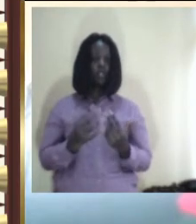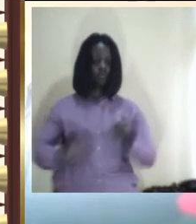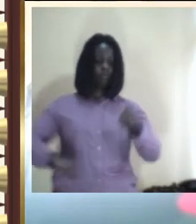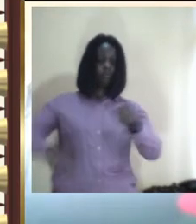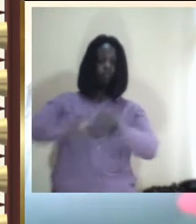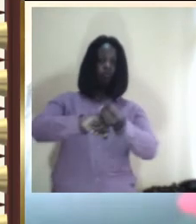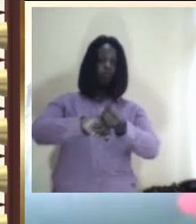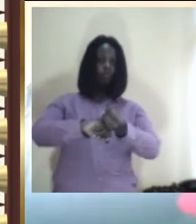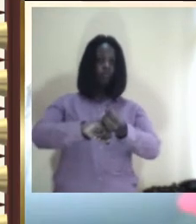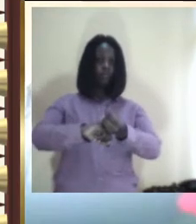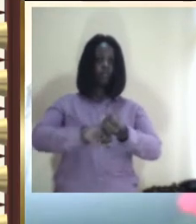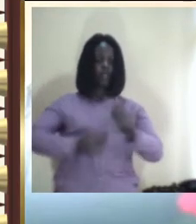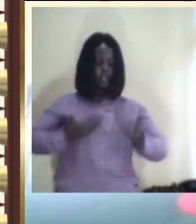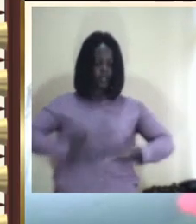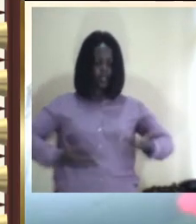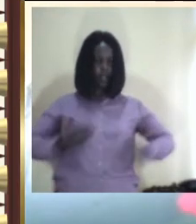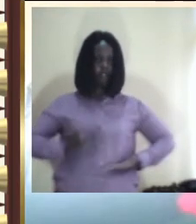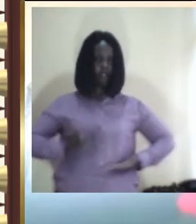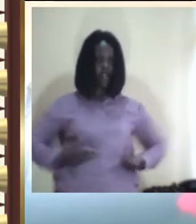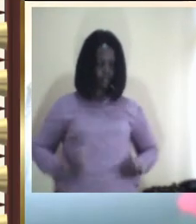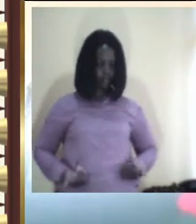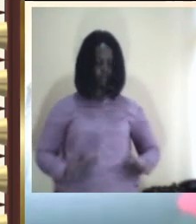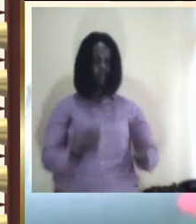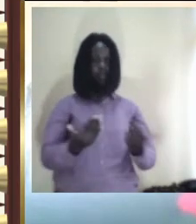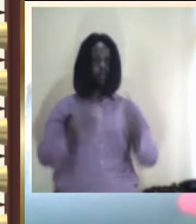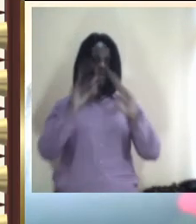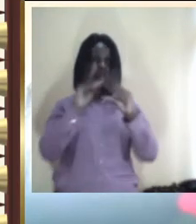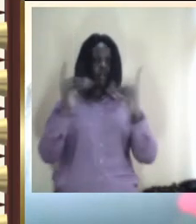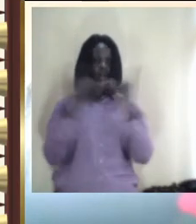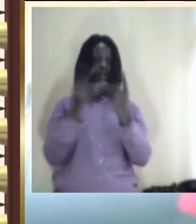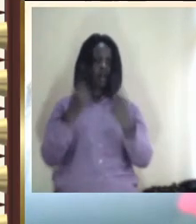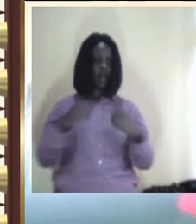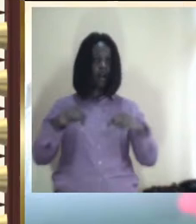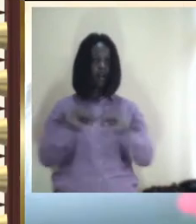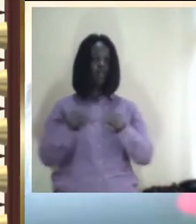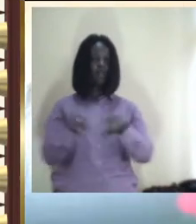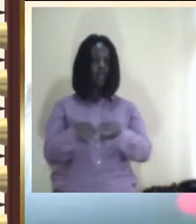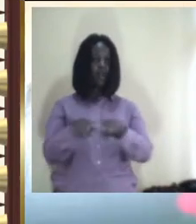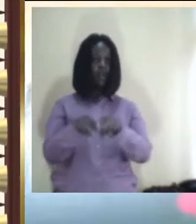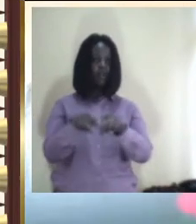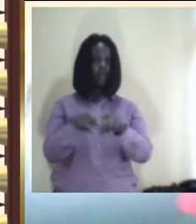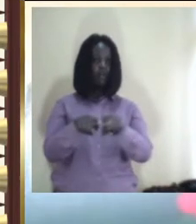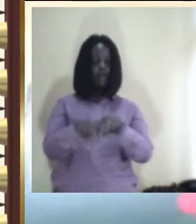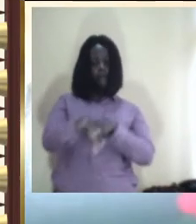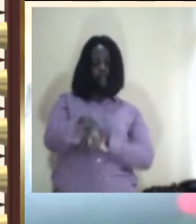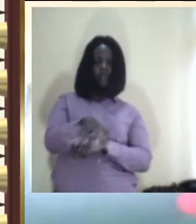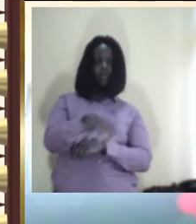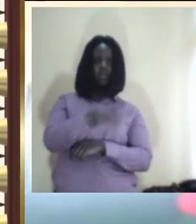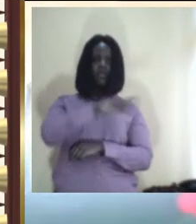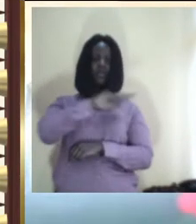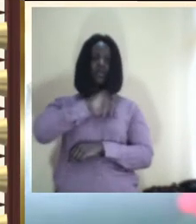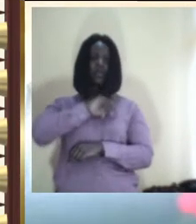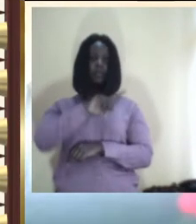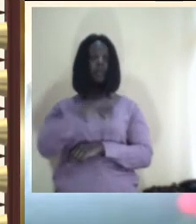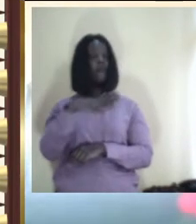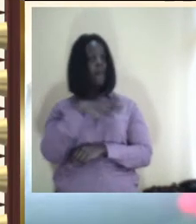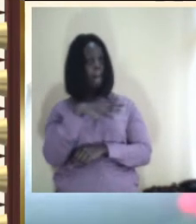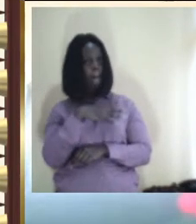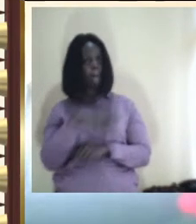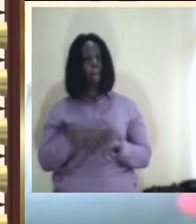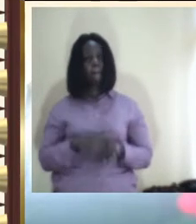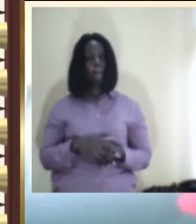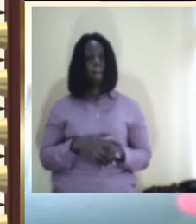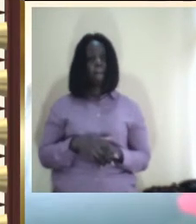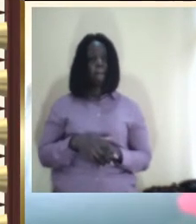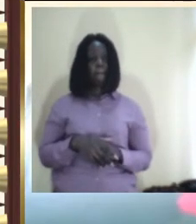this service delivery program of the department and this province of this provincial government. Honorable Chair and